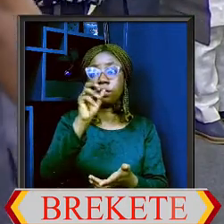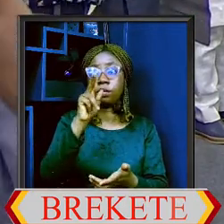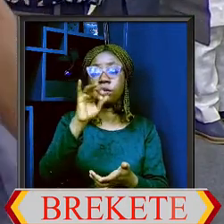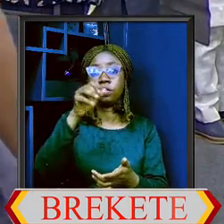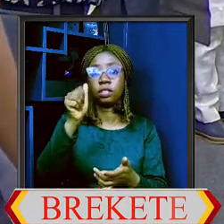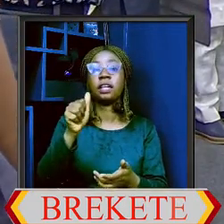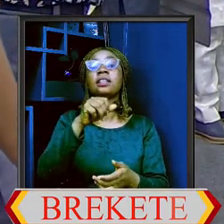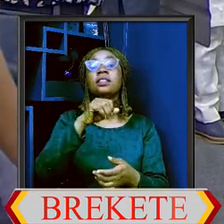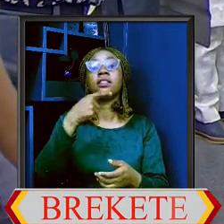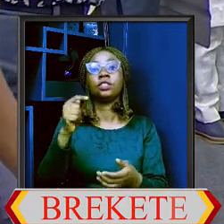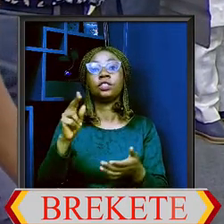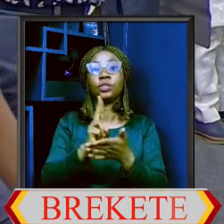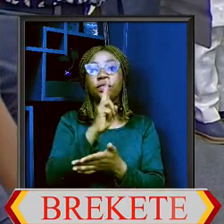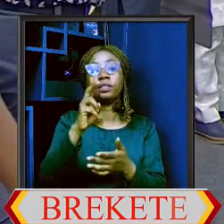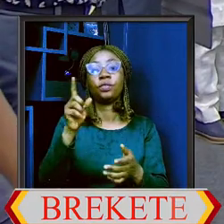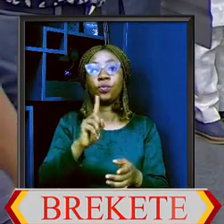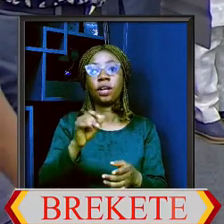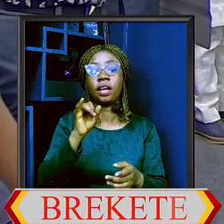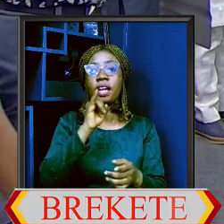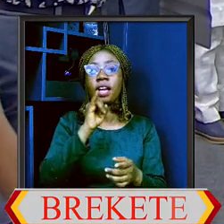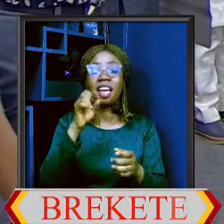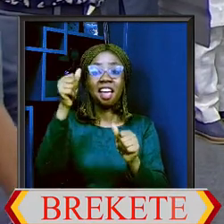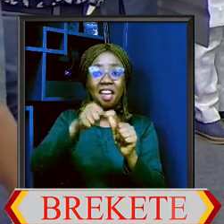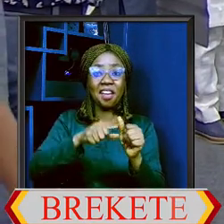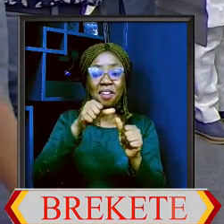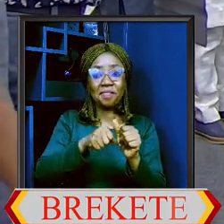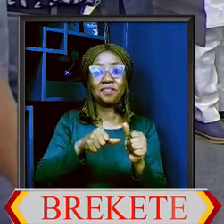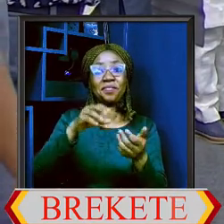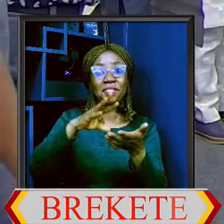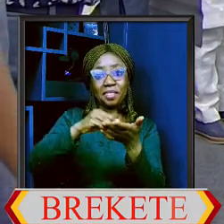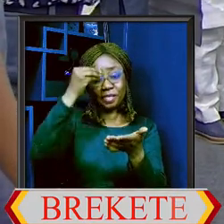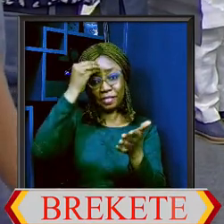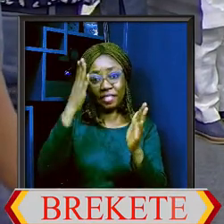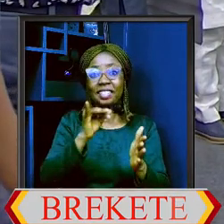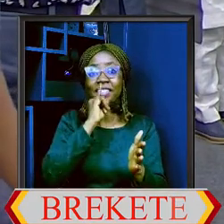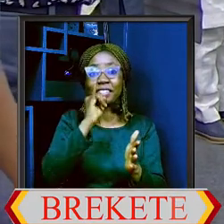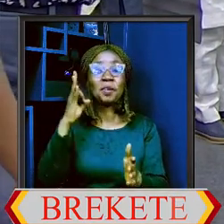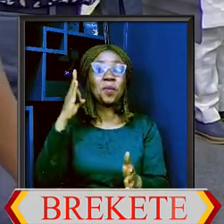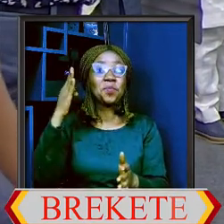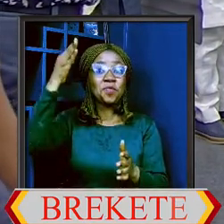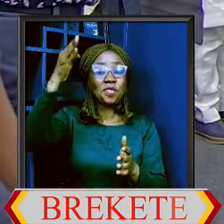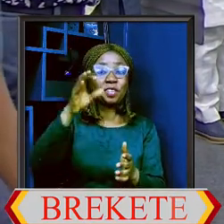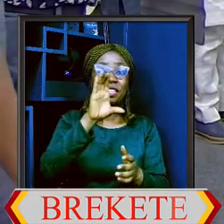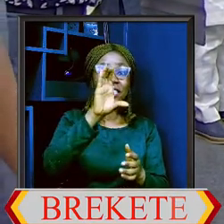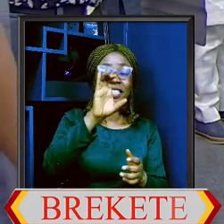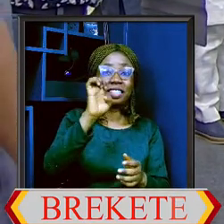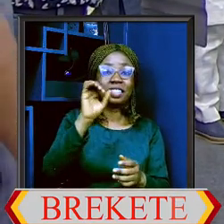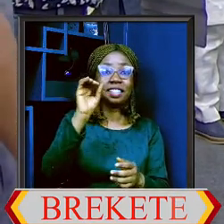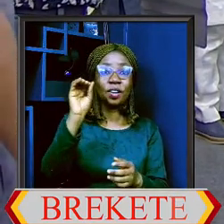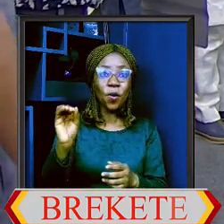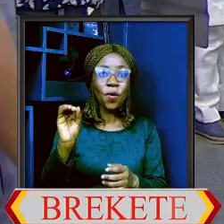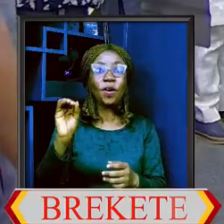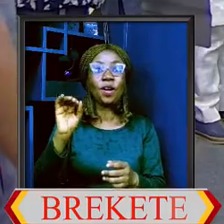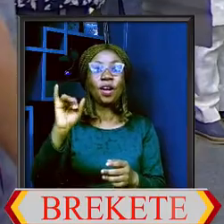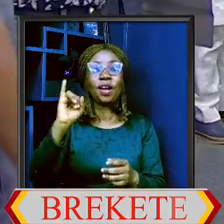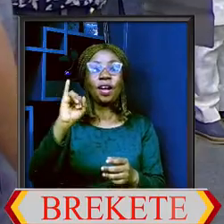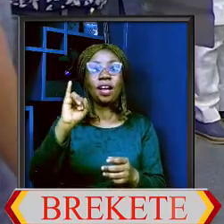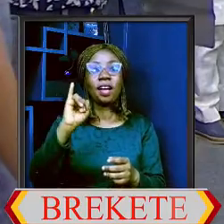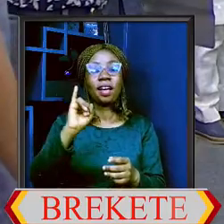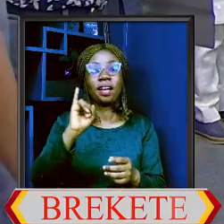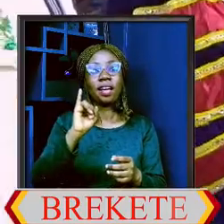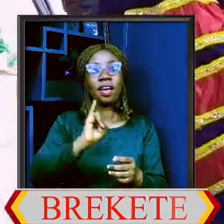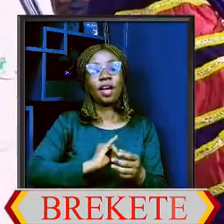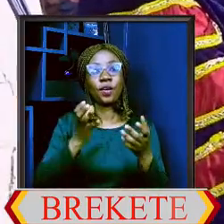University where every student is a prospective CEO like to thank you most